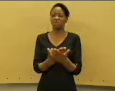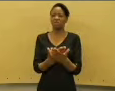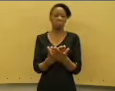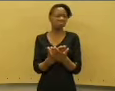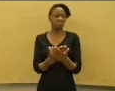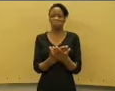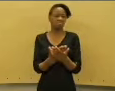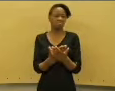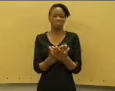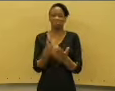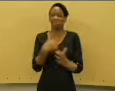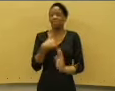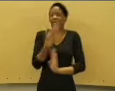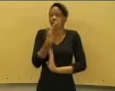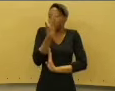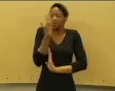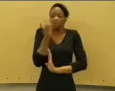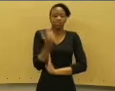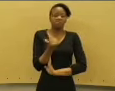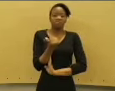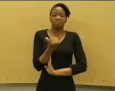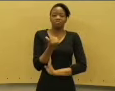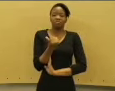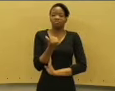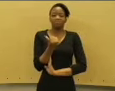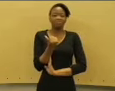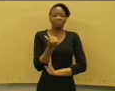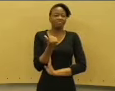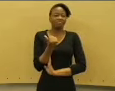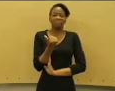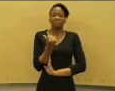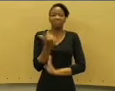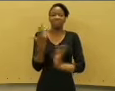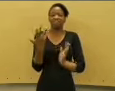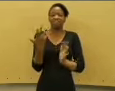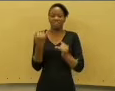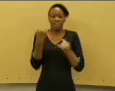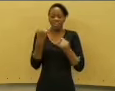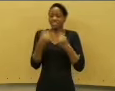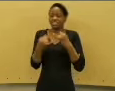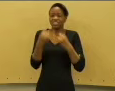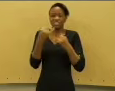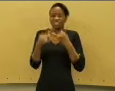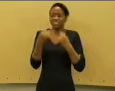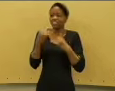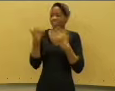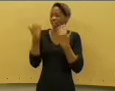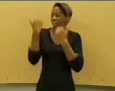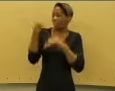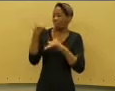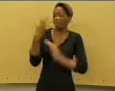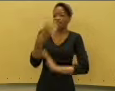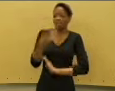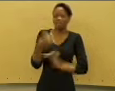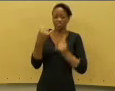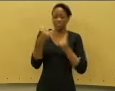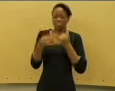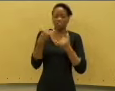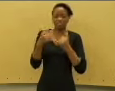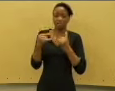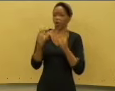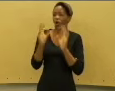know what, where the sexuality ends. I've had conversations